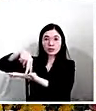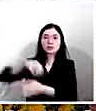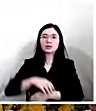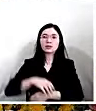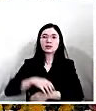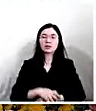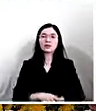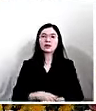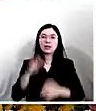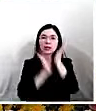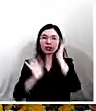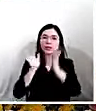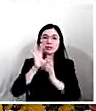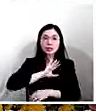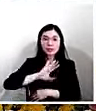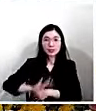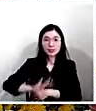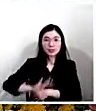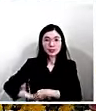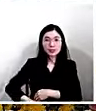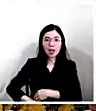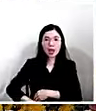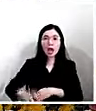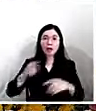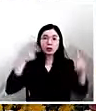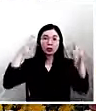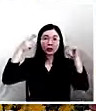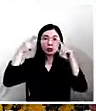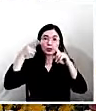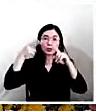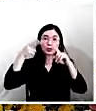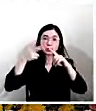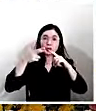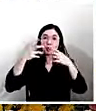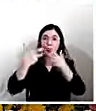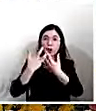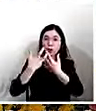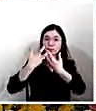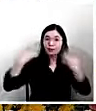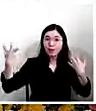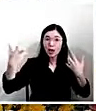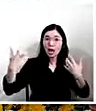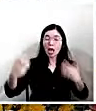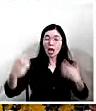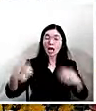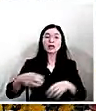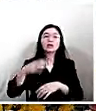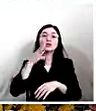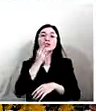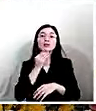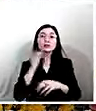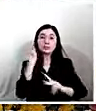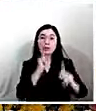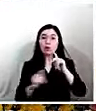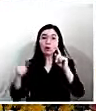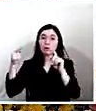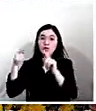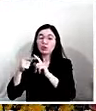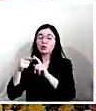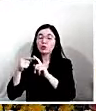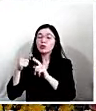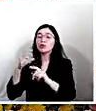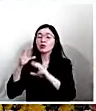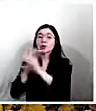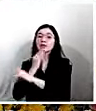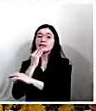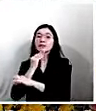Jesus Christ tore down the barriers separating Jews from Gentiles. As one people of one